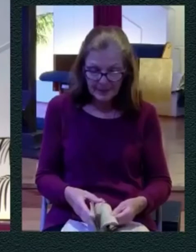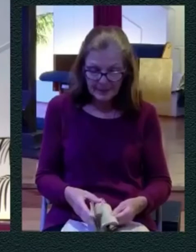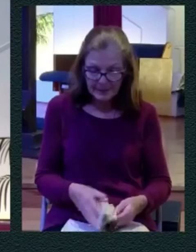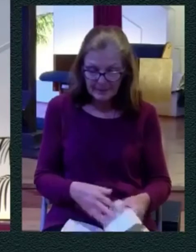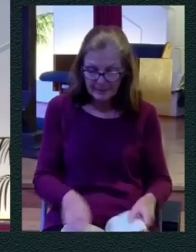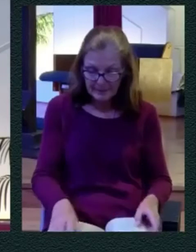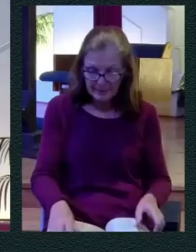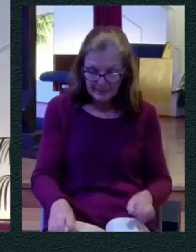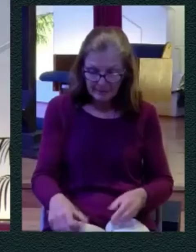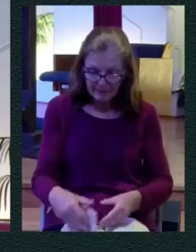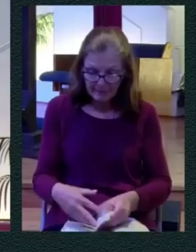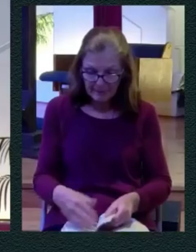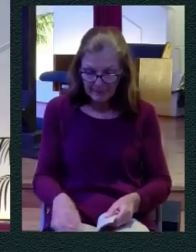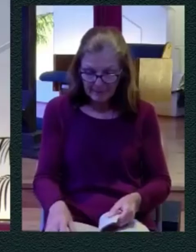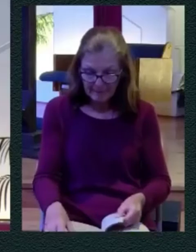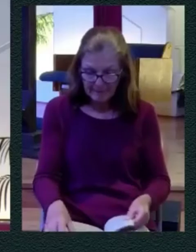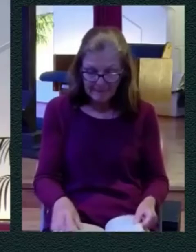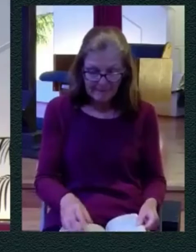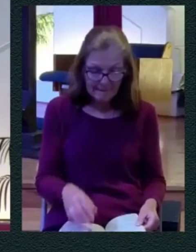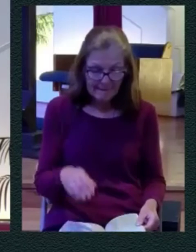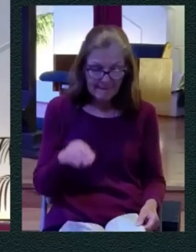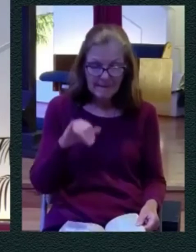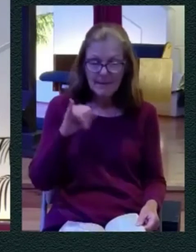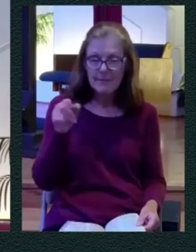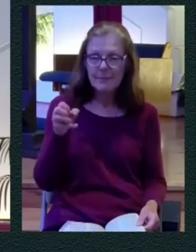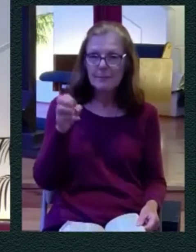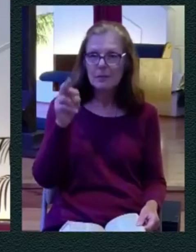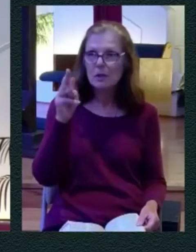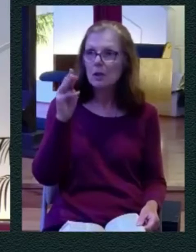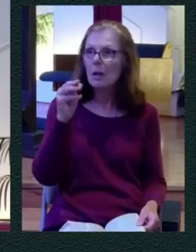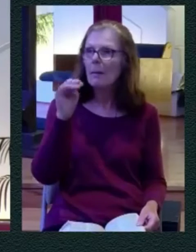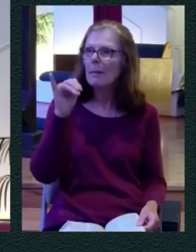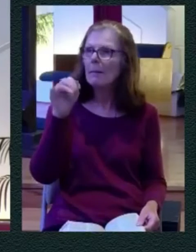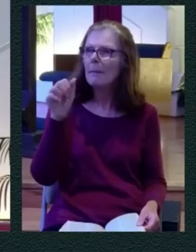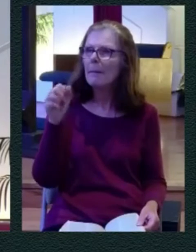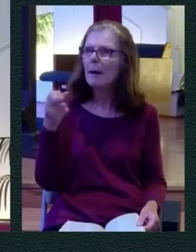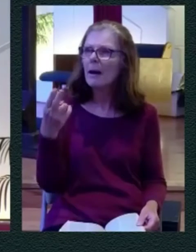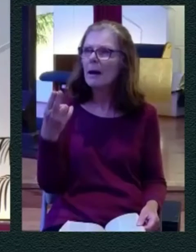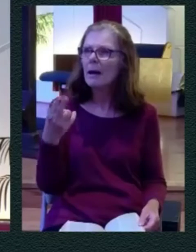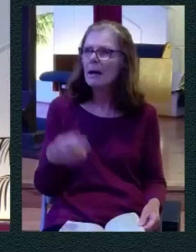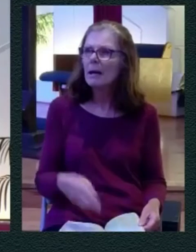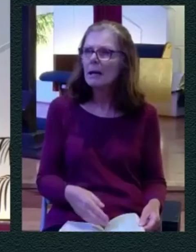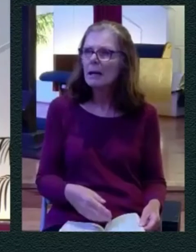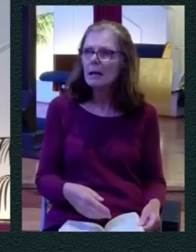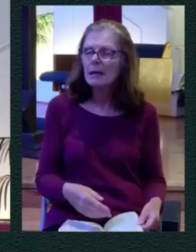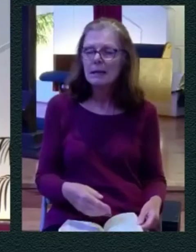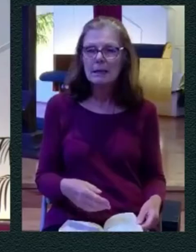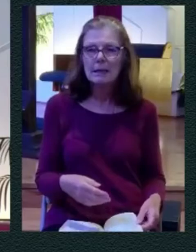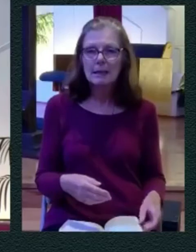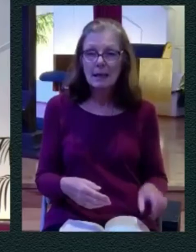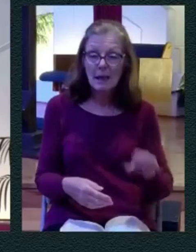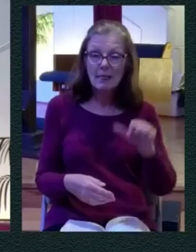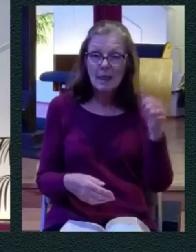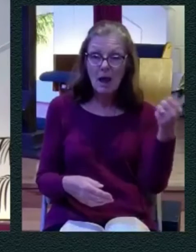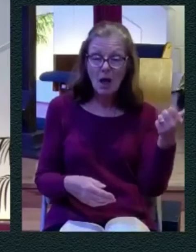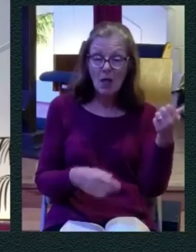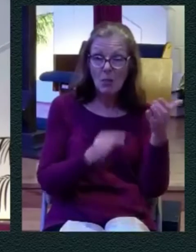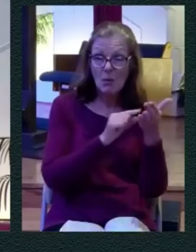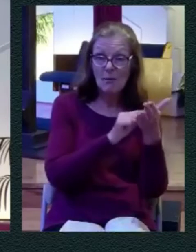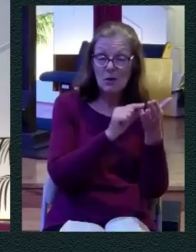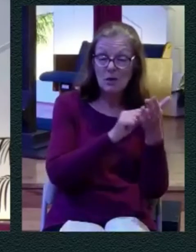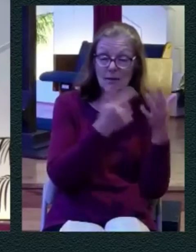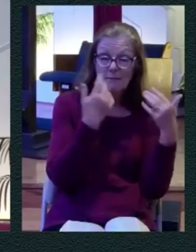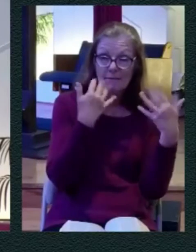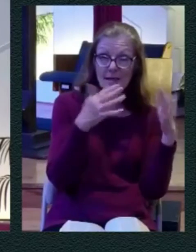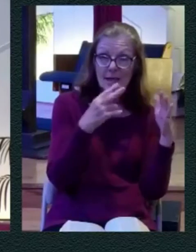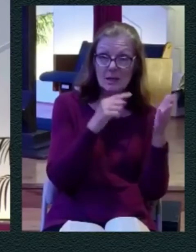As we turn there, just notice that in this passage we just read, it's not the enemies of God.